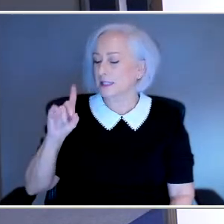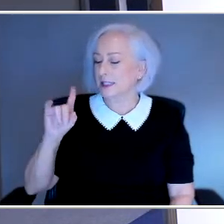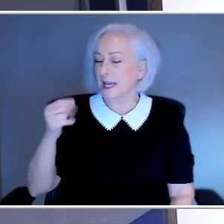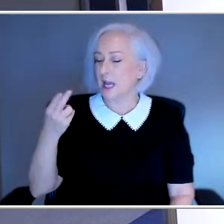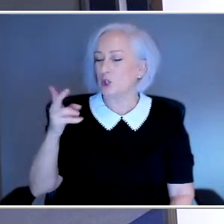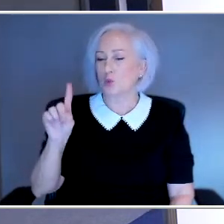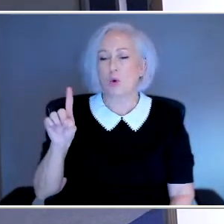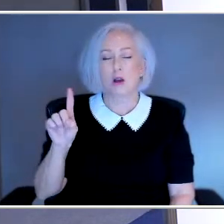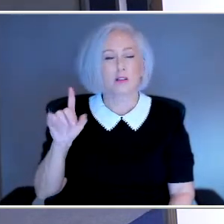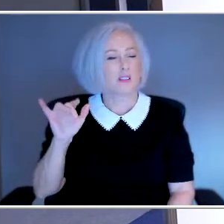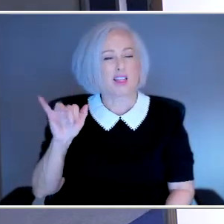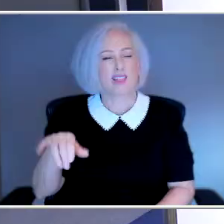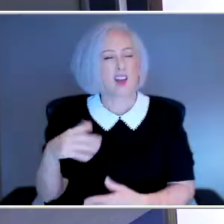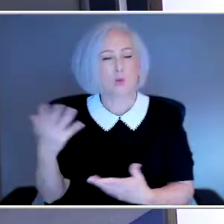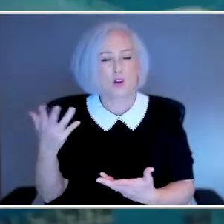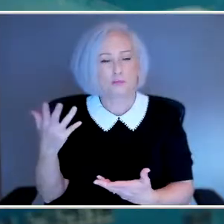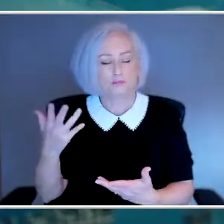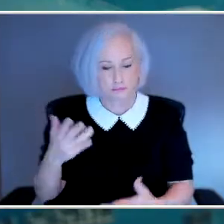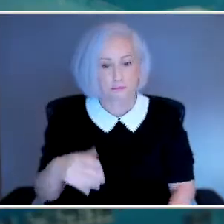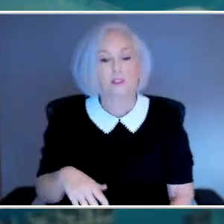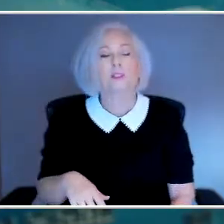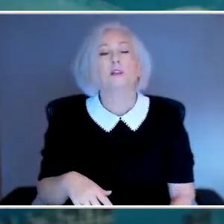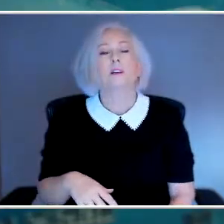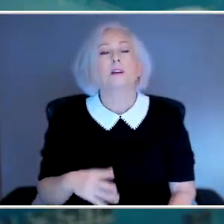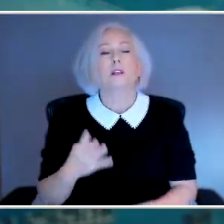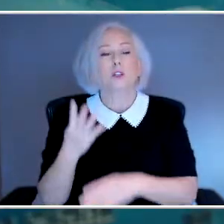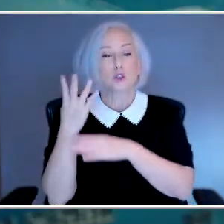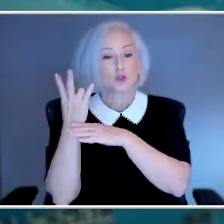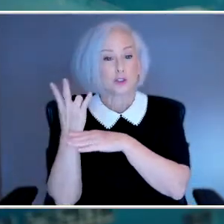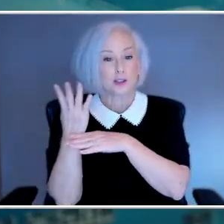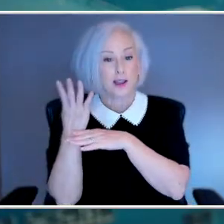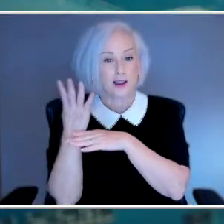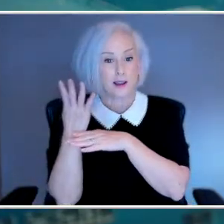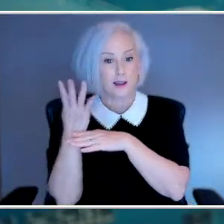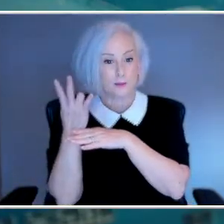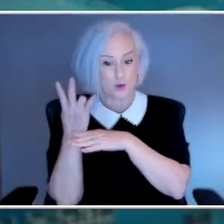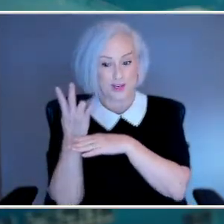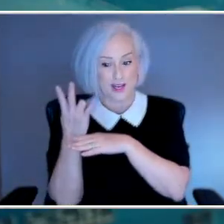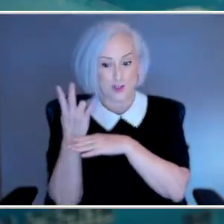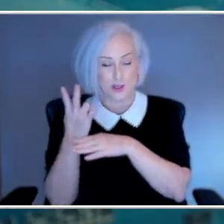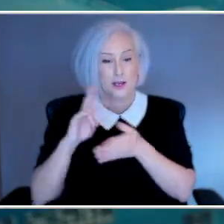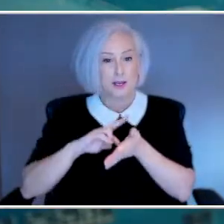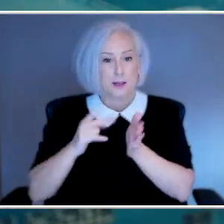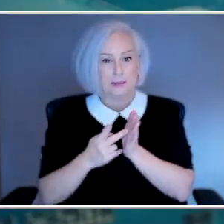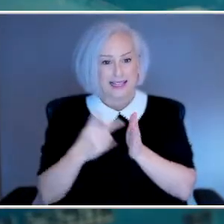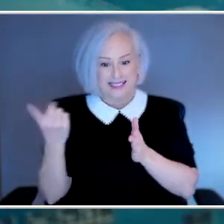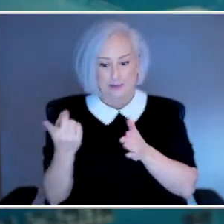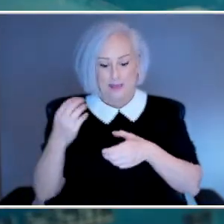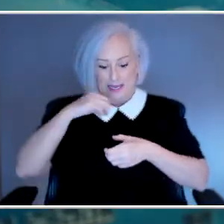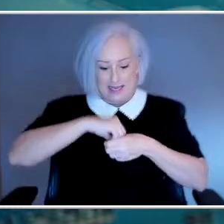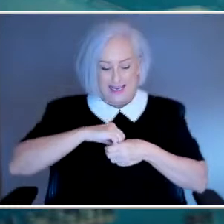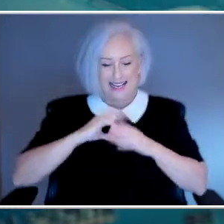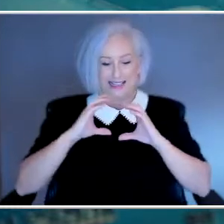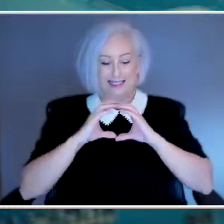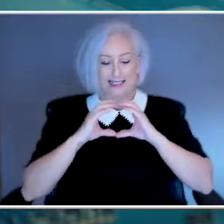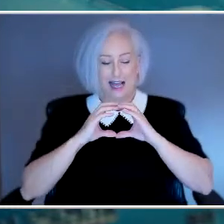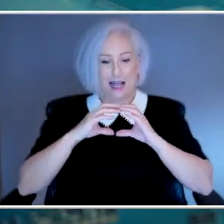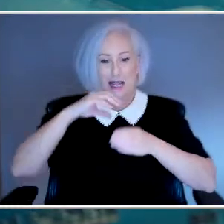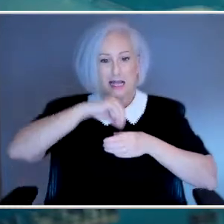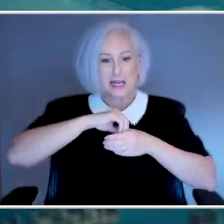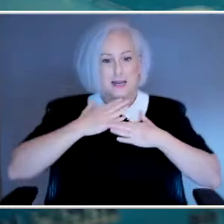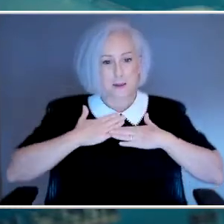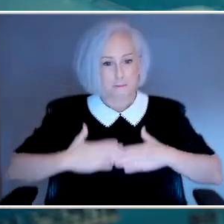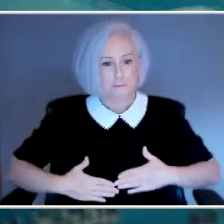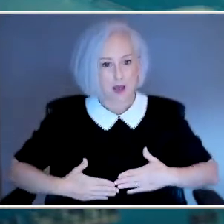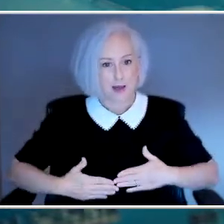have genetic mutations that we test for, it's something that's in basically all the cells in your body. It's something that sometimes happens when we're